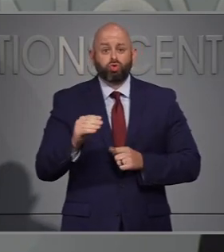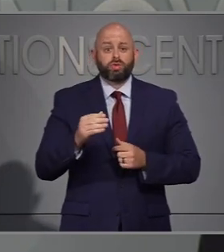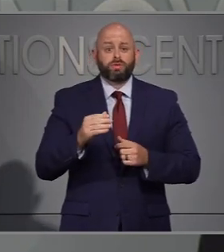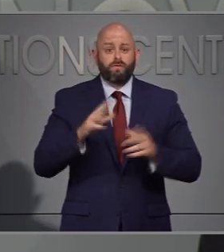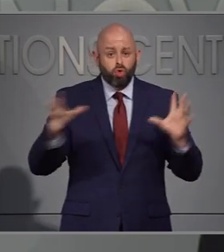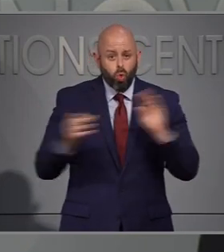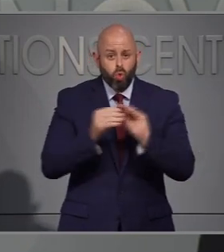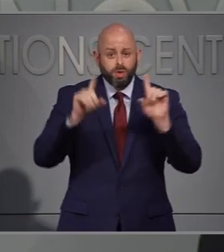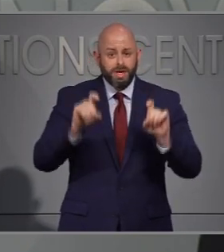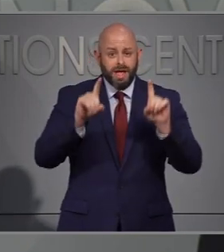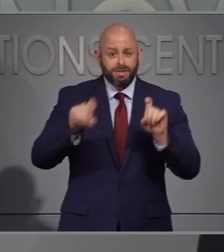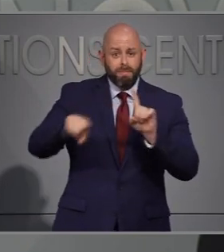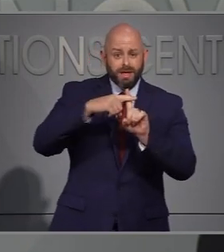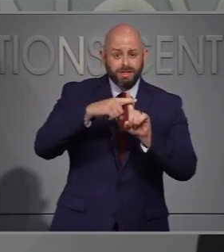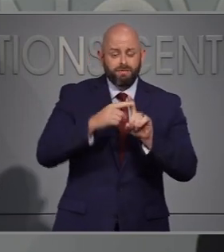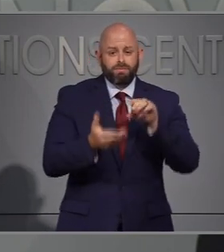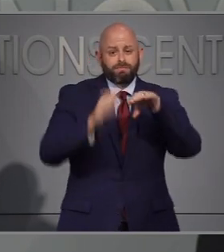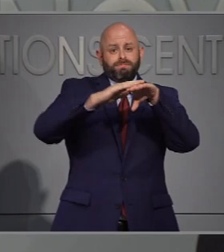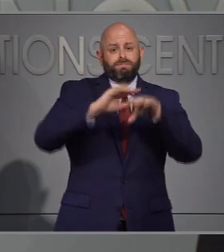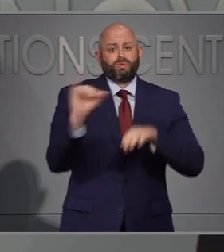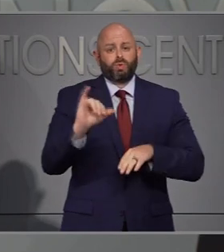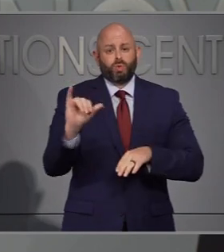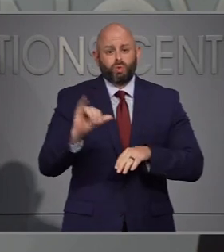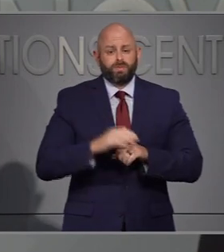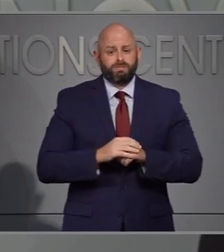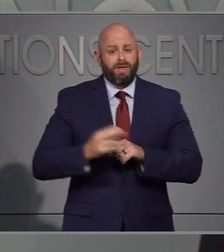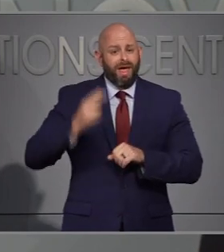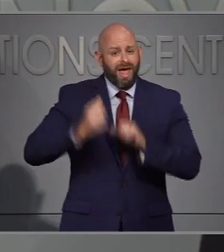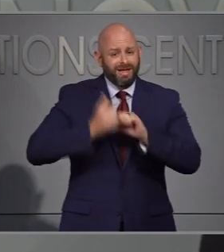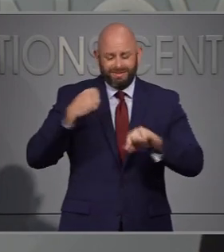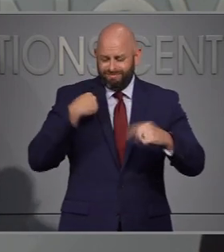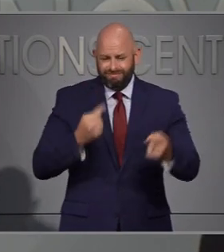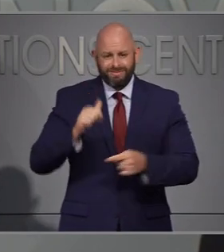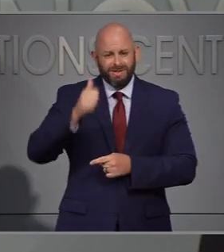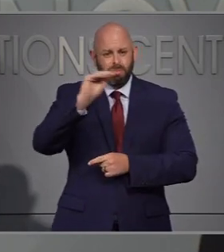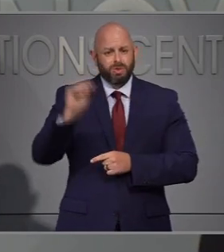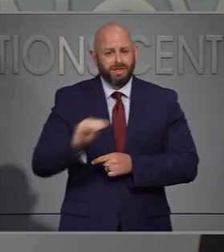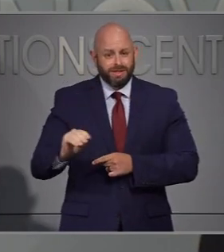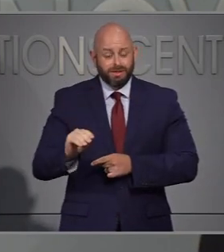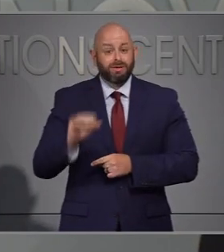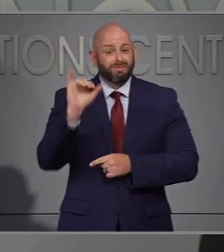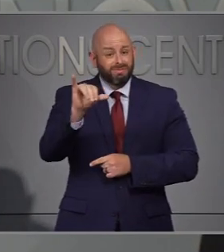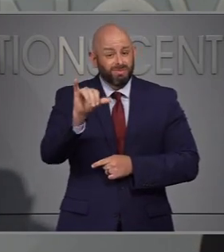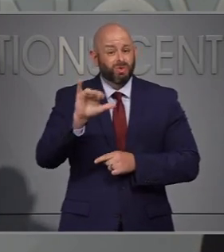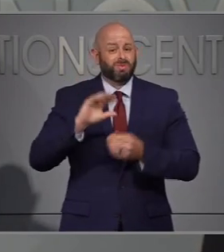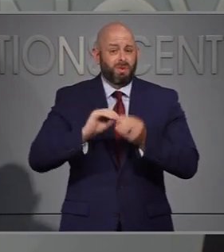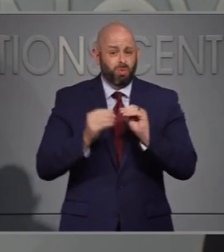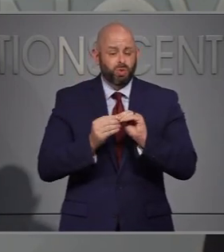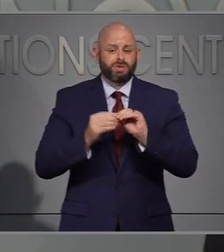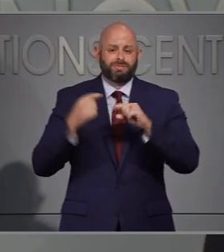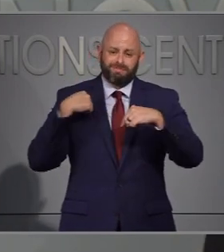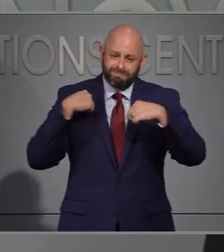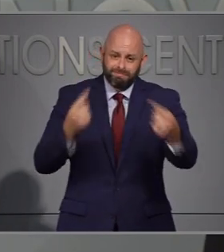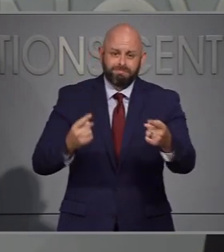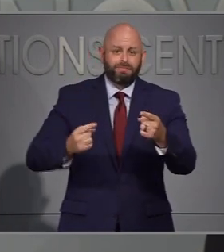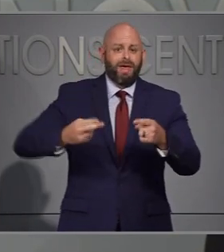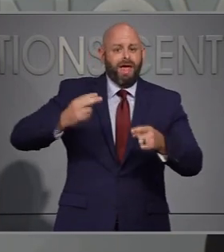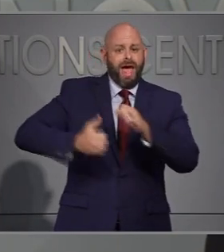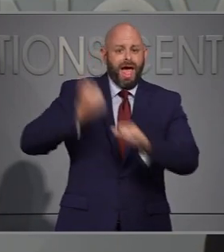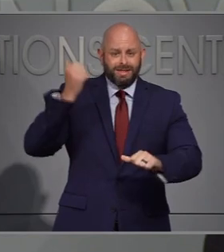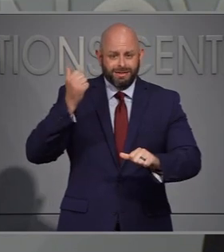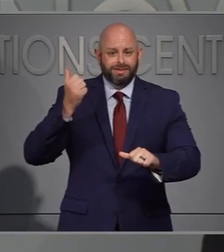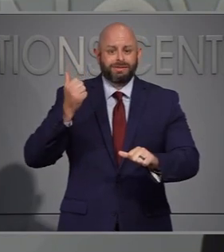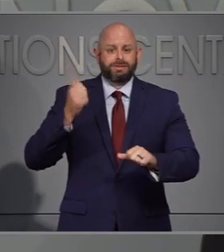10%. Our hospitalizations are at some of their highest levels since the start of this pandemic in the mid-800s. And